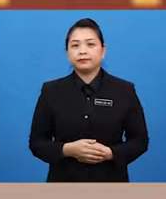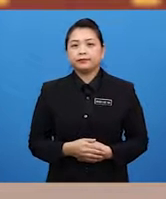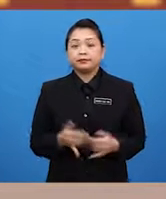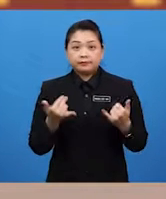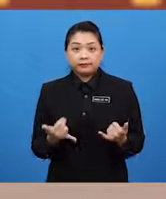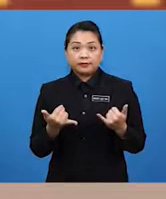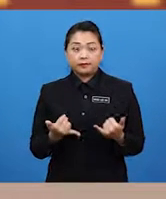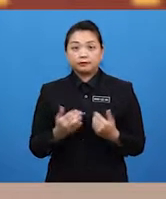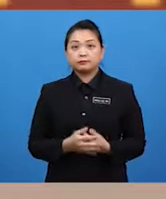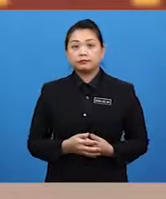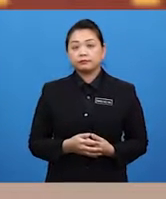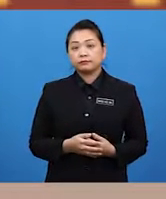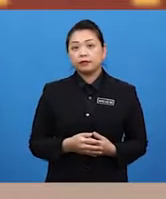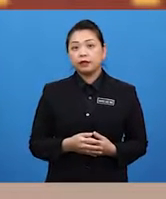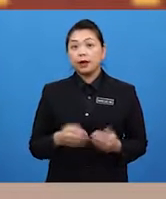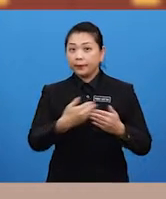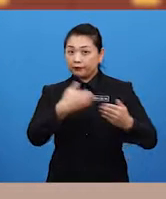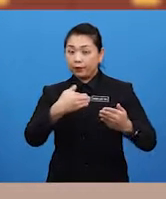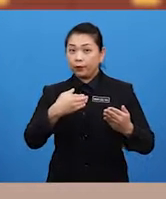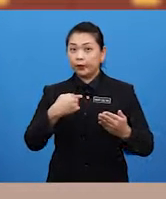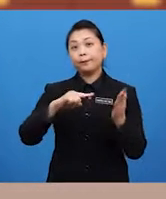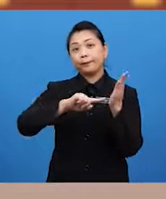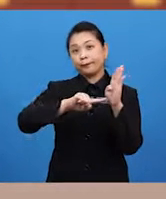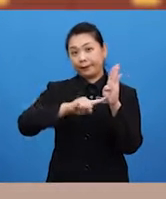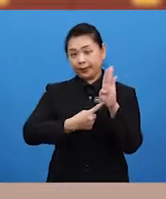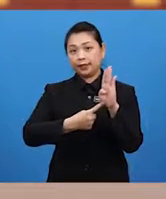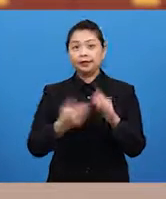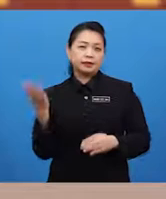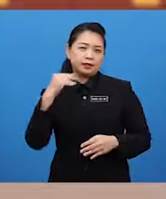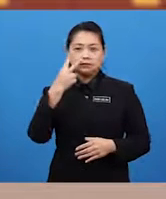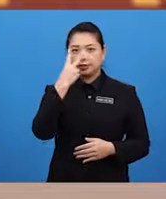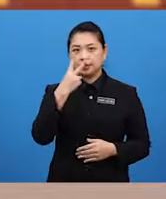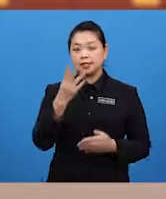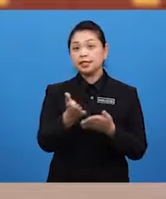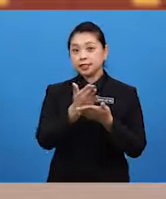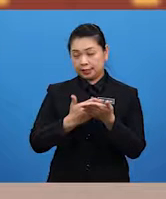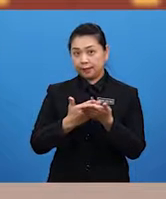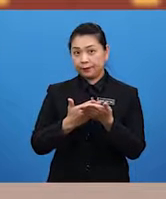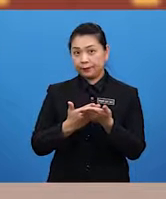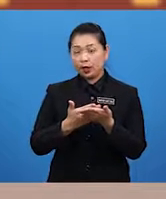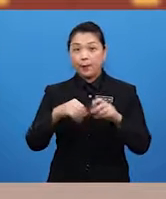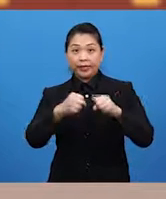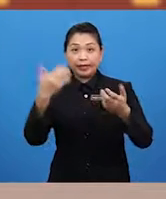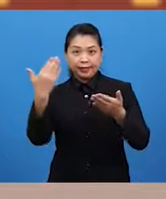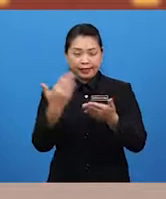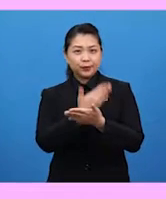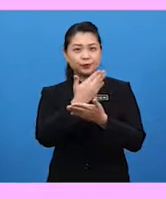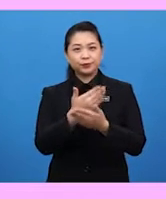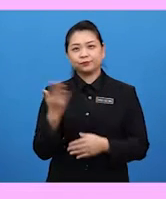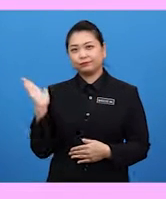Now, before we begin our lesson, let's see some breaking news headline on the